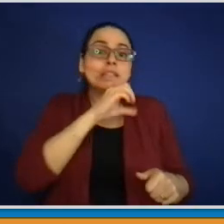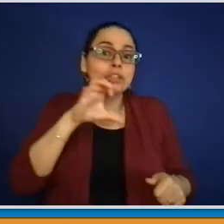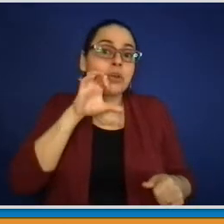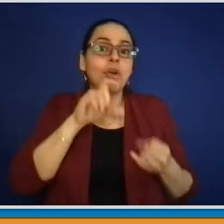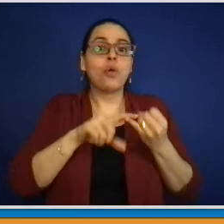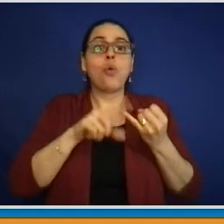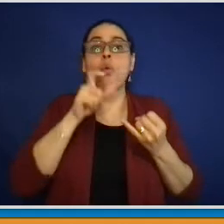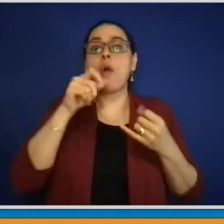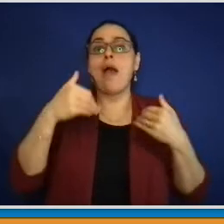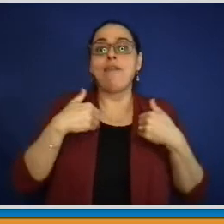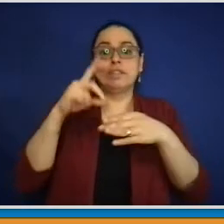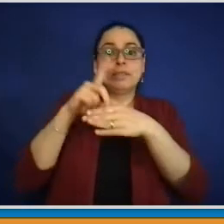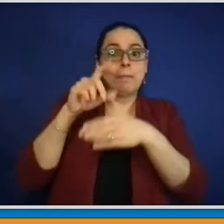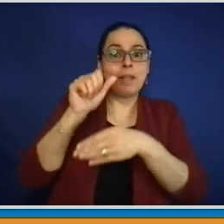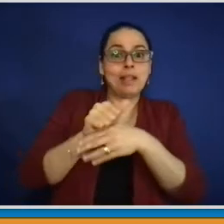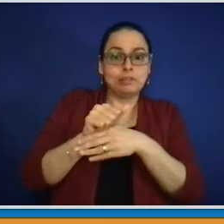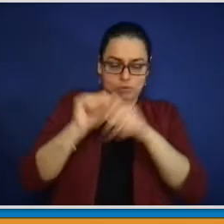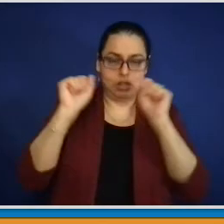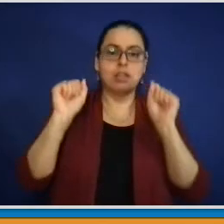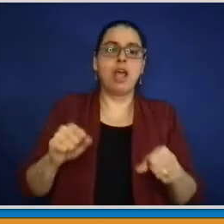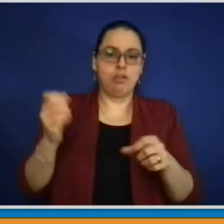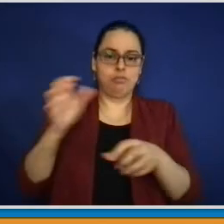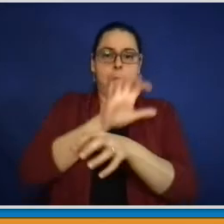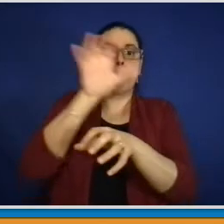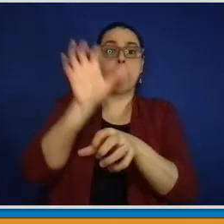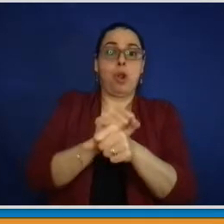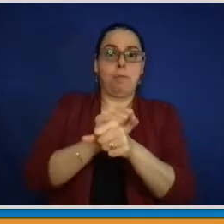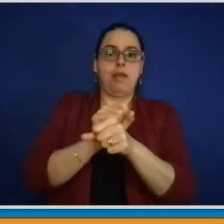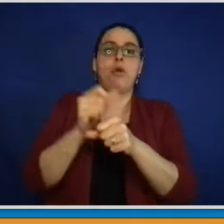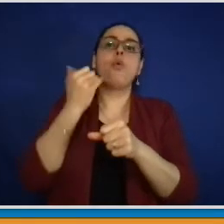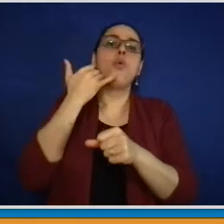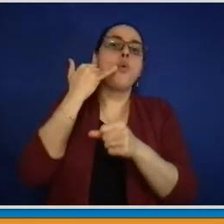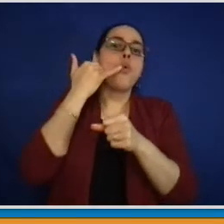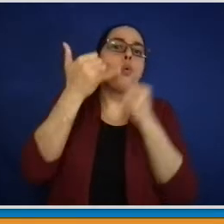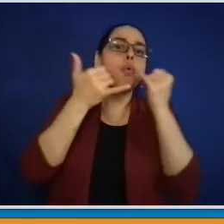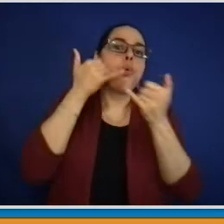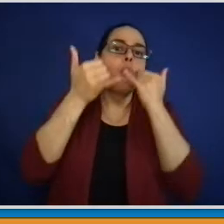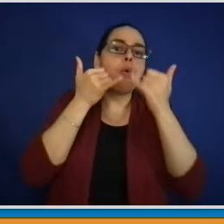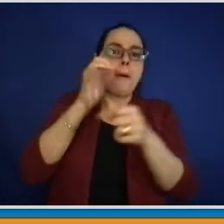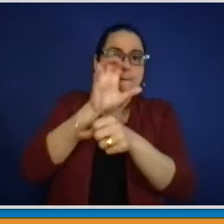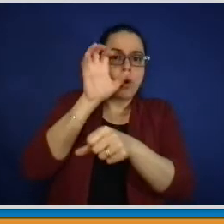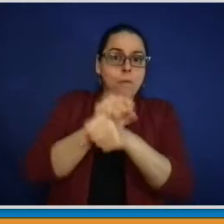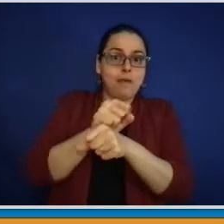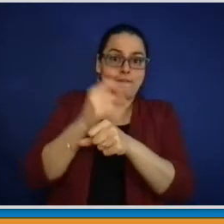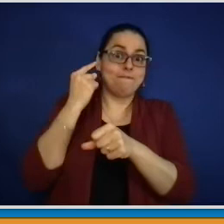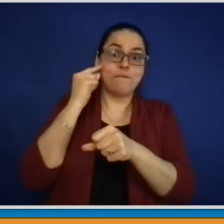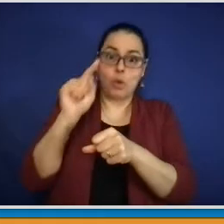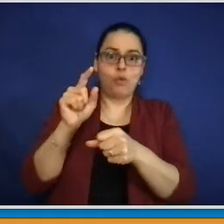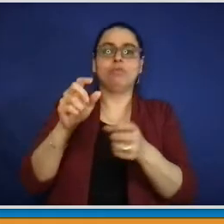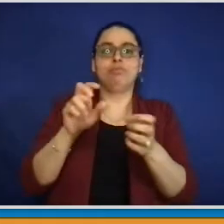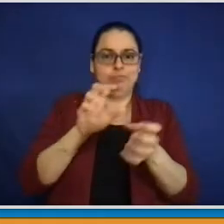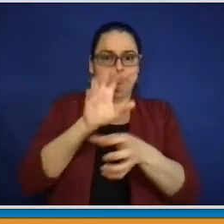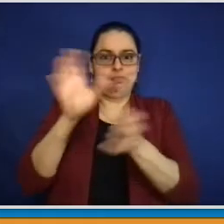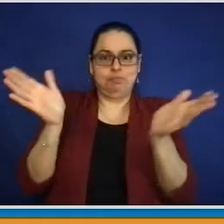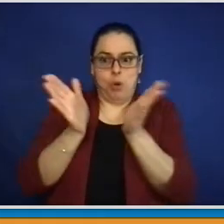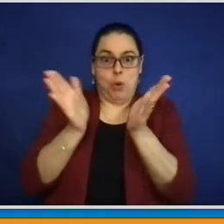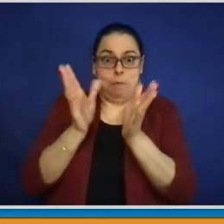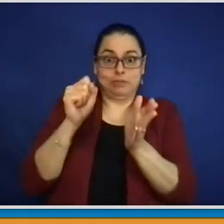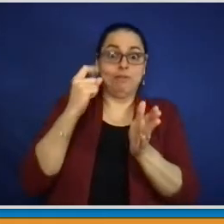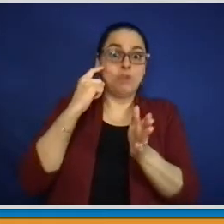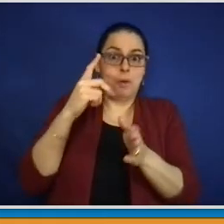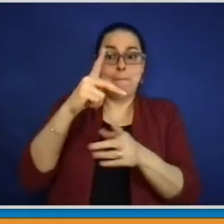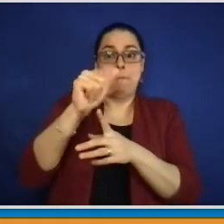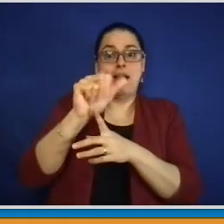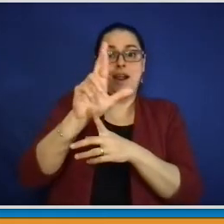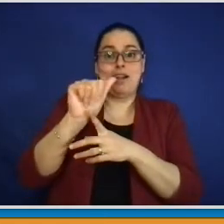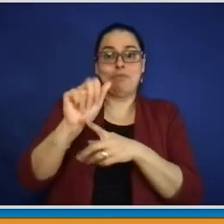to take a shot and then come back from that. So now our paratransit system can be used for reservations so that it can take you to